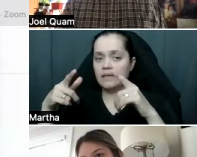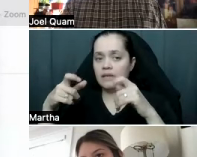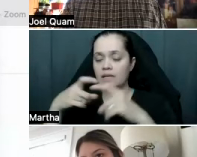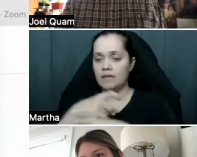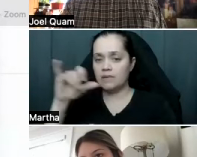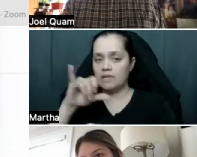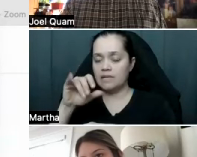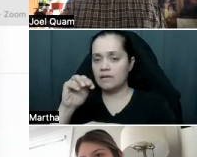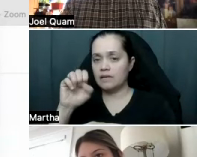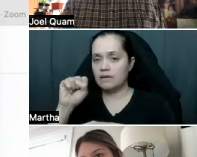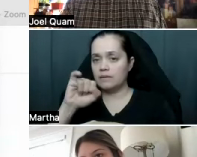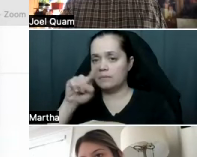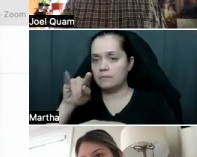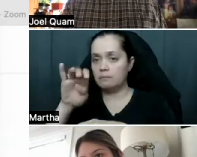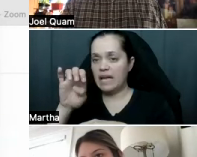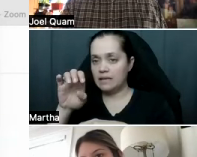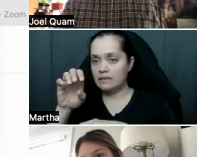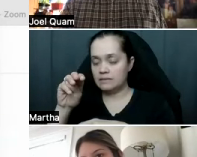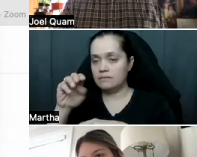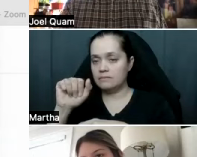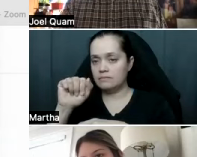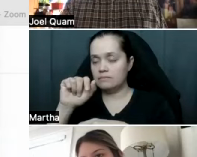like mazes.